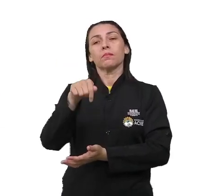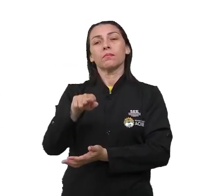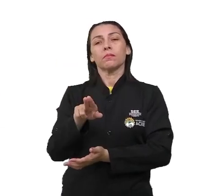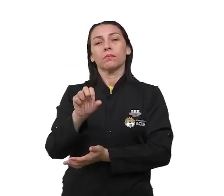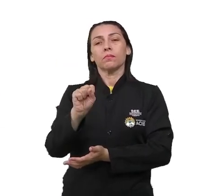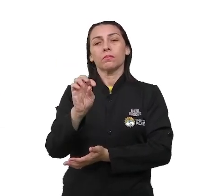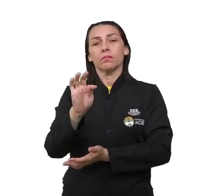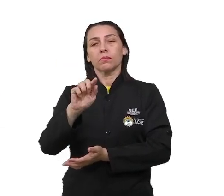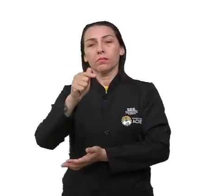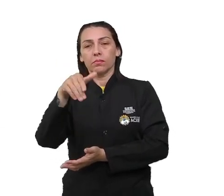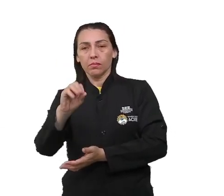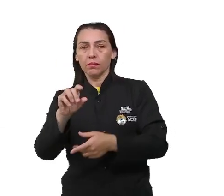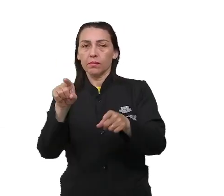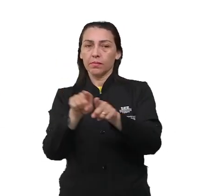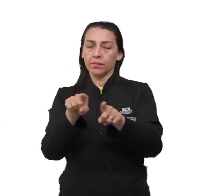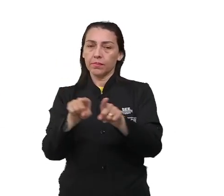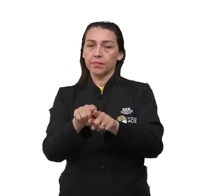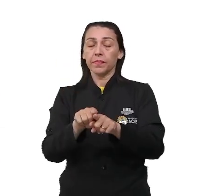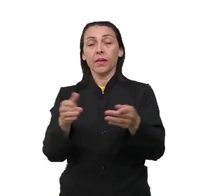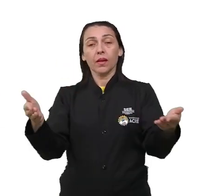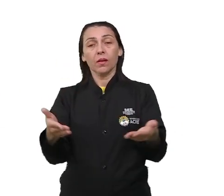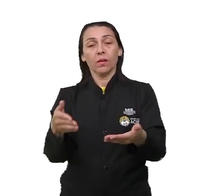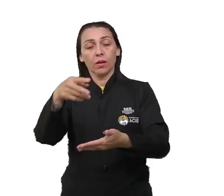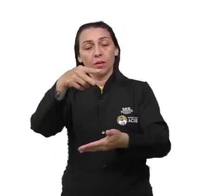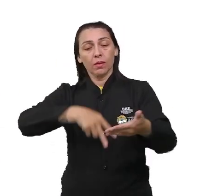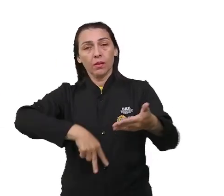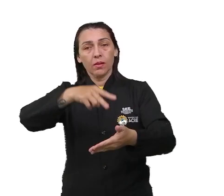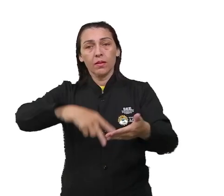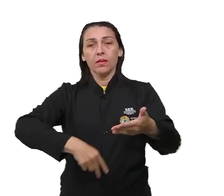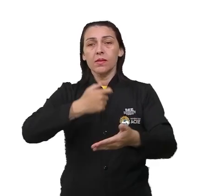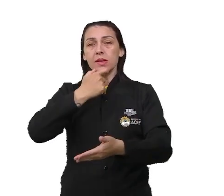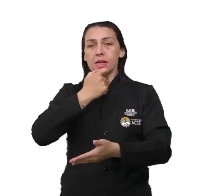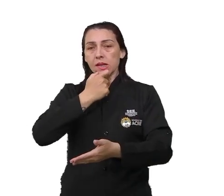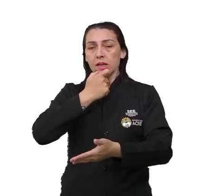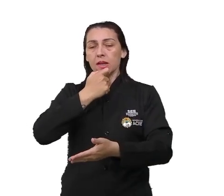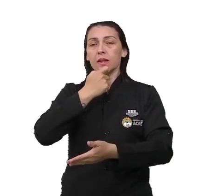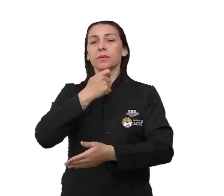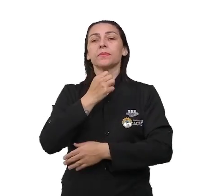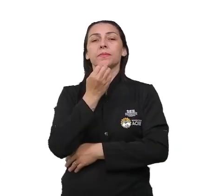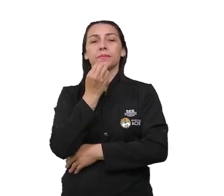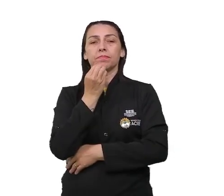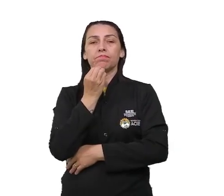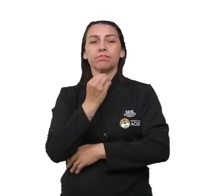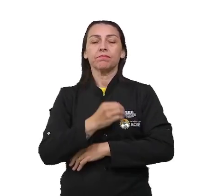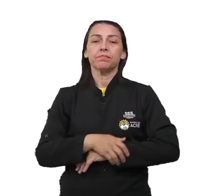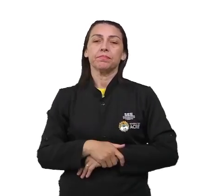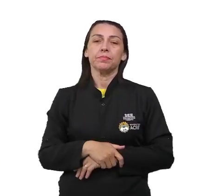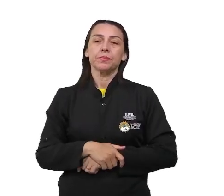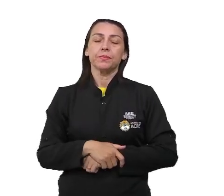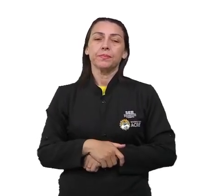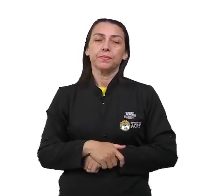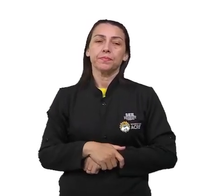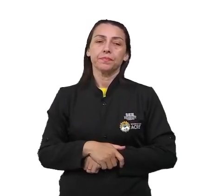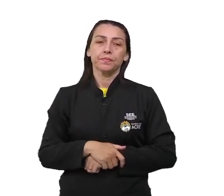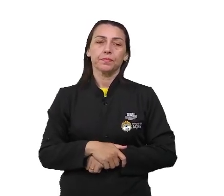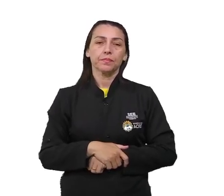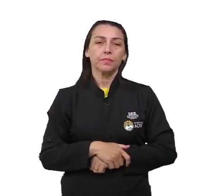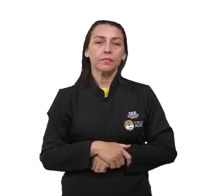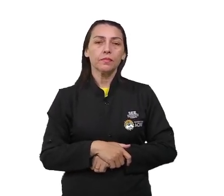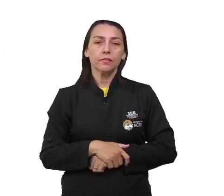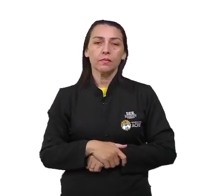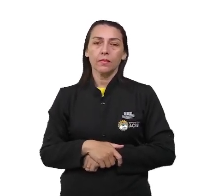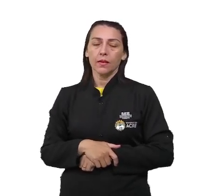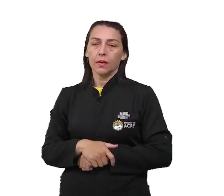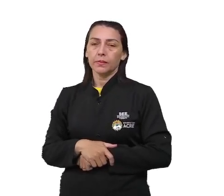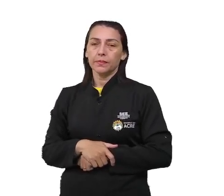Paquistão. Cricket is a bat and ball sport that originated in the southern